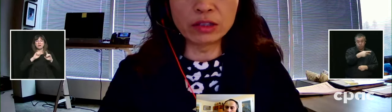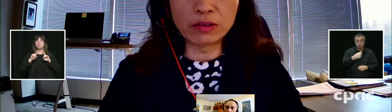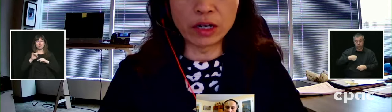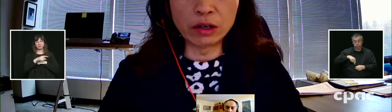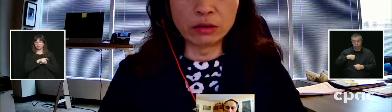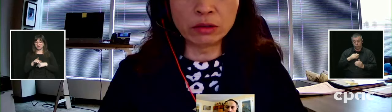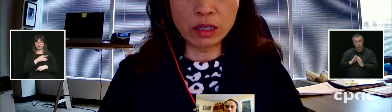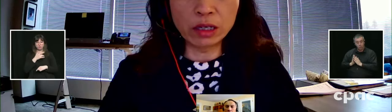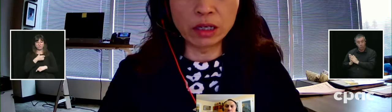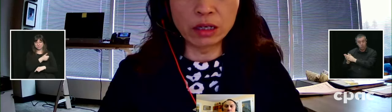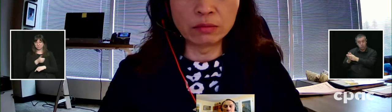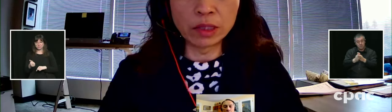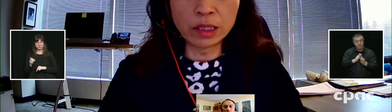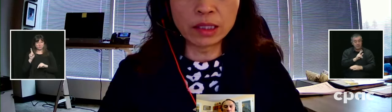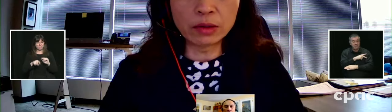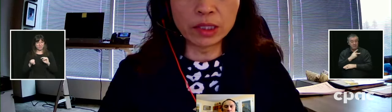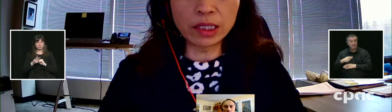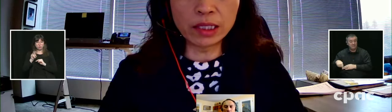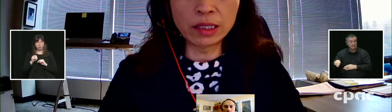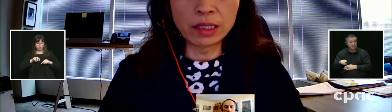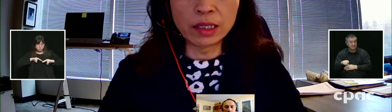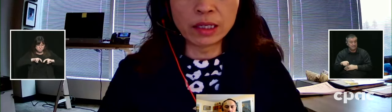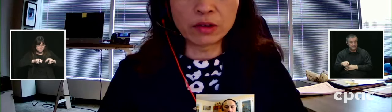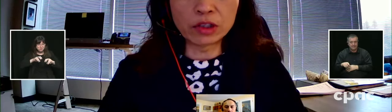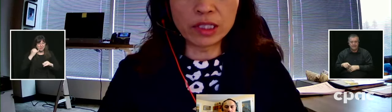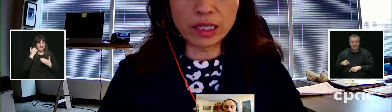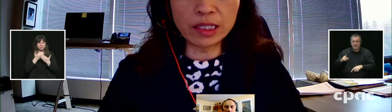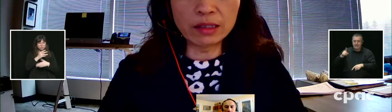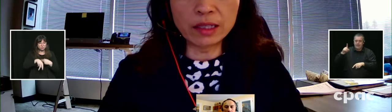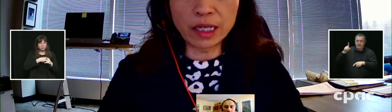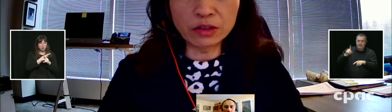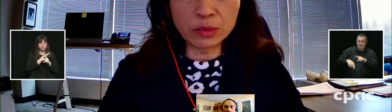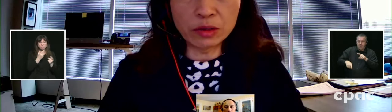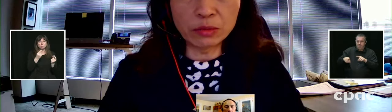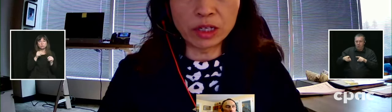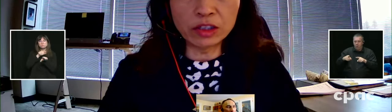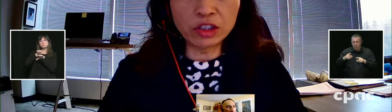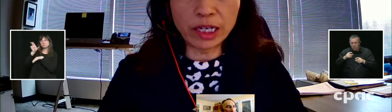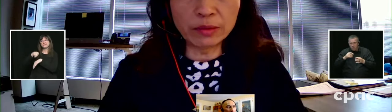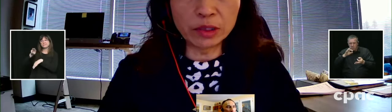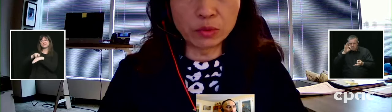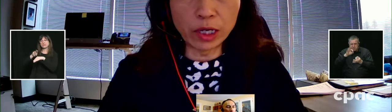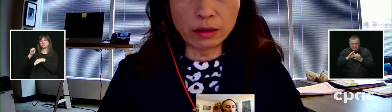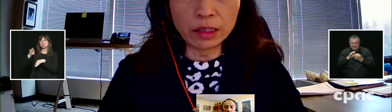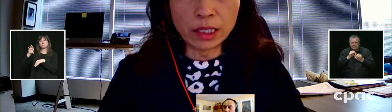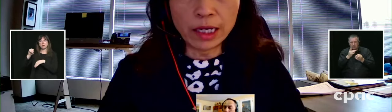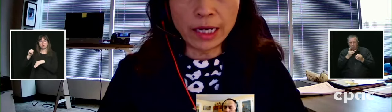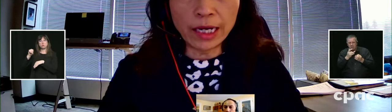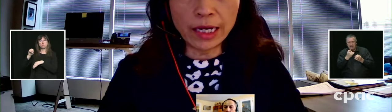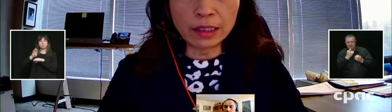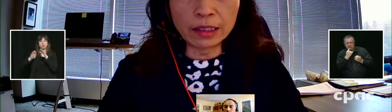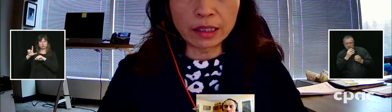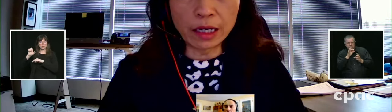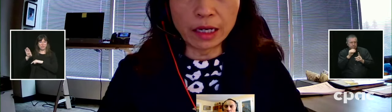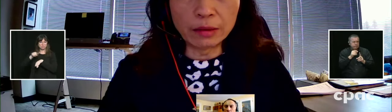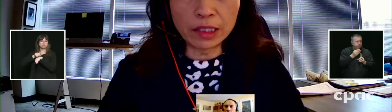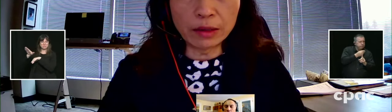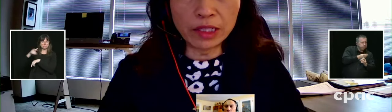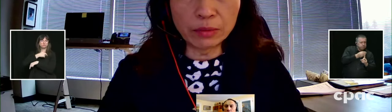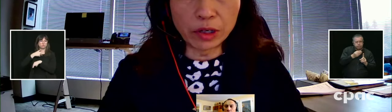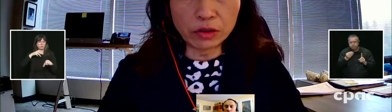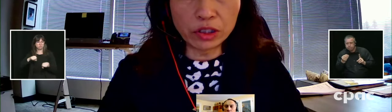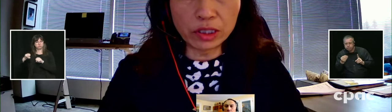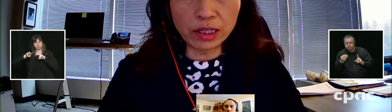do their own sequencing, of course, to send it to the National Microbiology Lab as well. And some